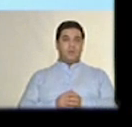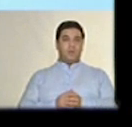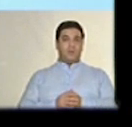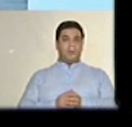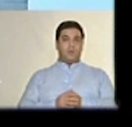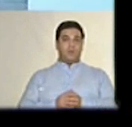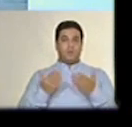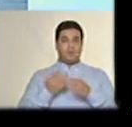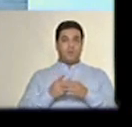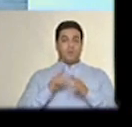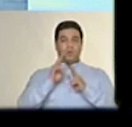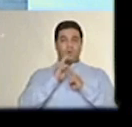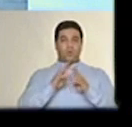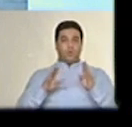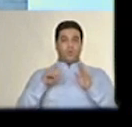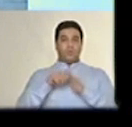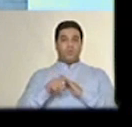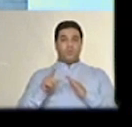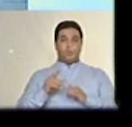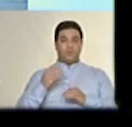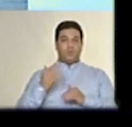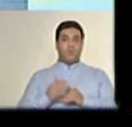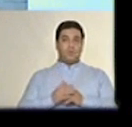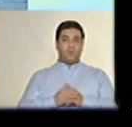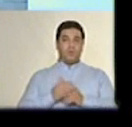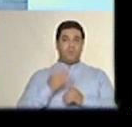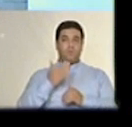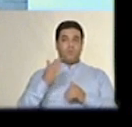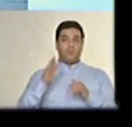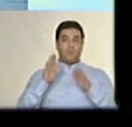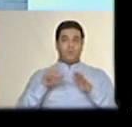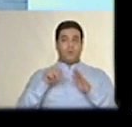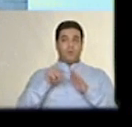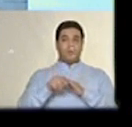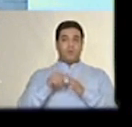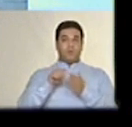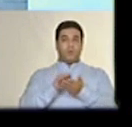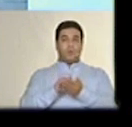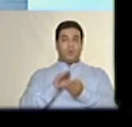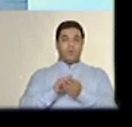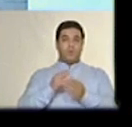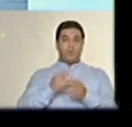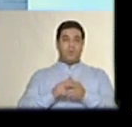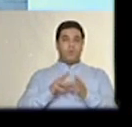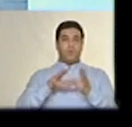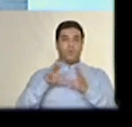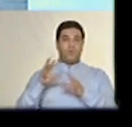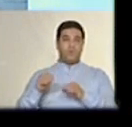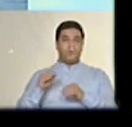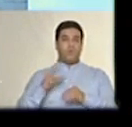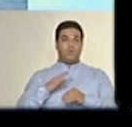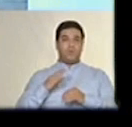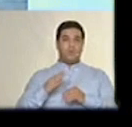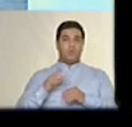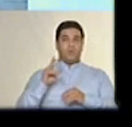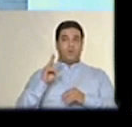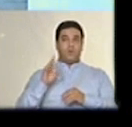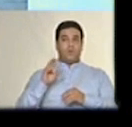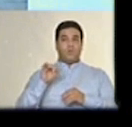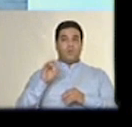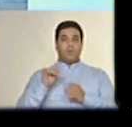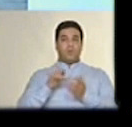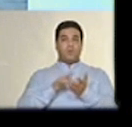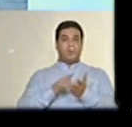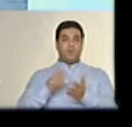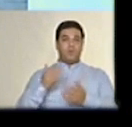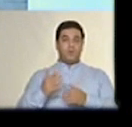Aziz o'quvchilar, mana sizlar tasvirda ko'rib turibsizki, bu ziyoratgohlari, ya'ni Qobulga ko'chirilgan Qobuldagi